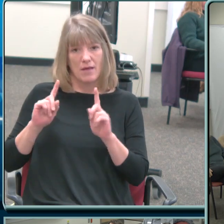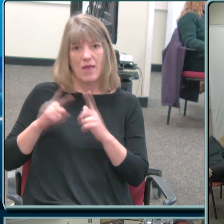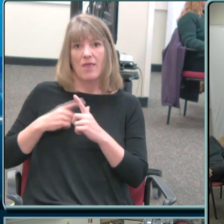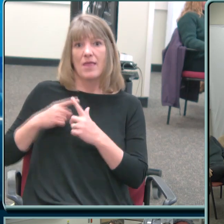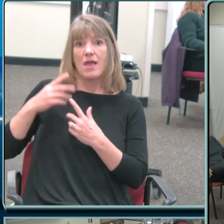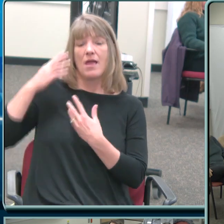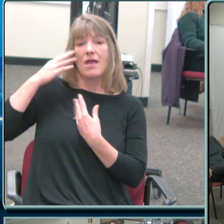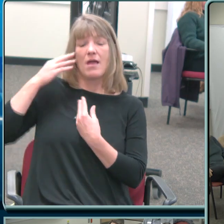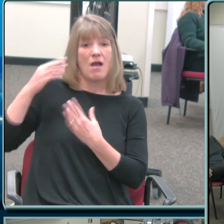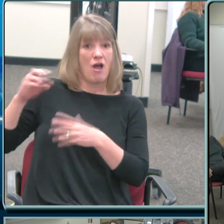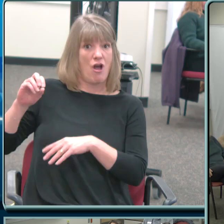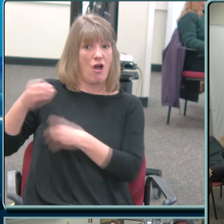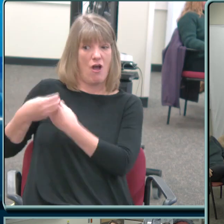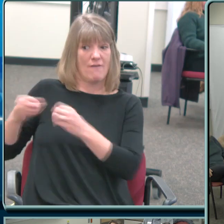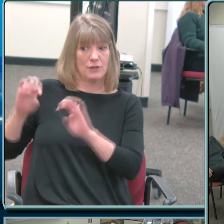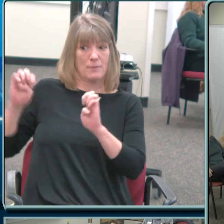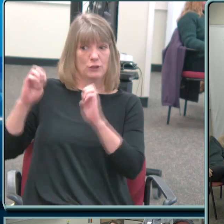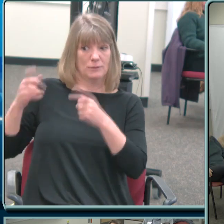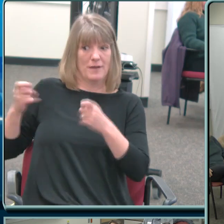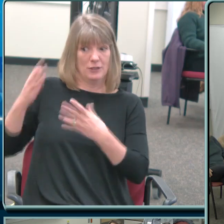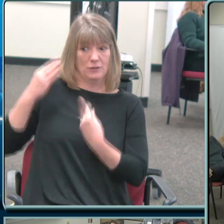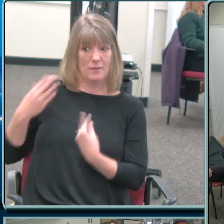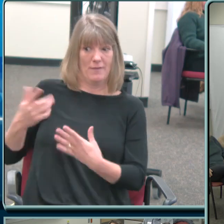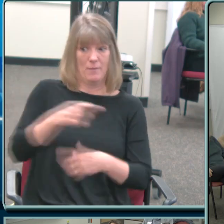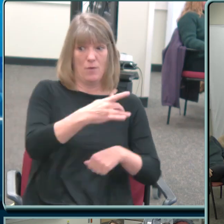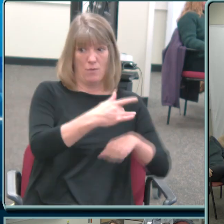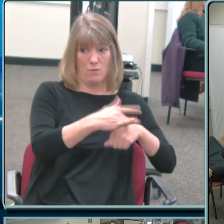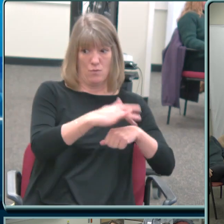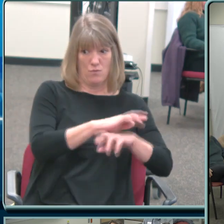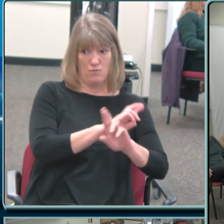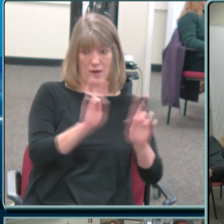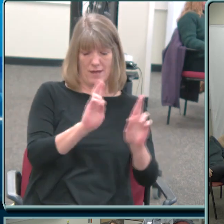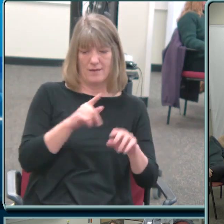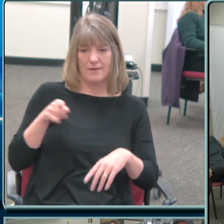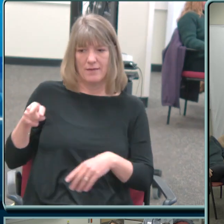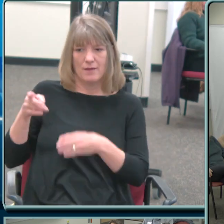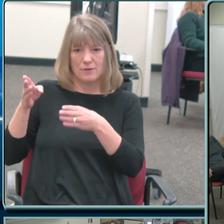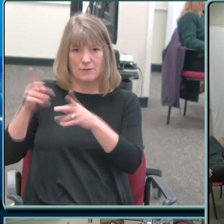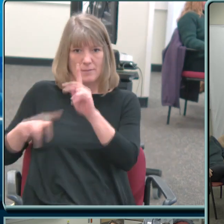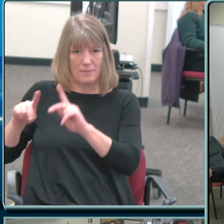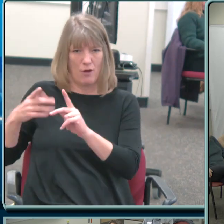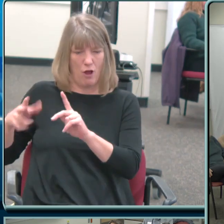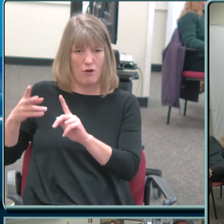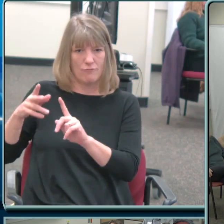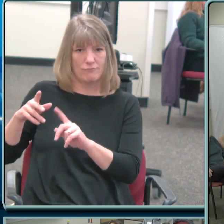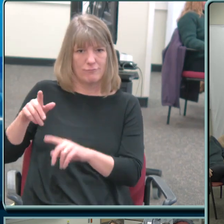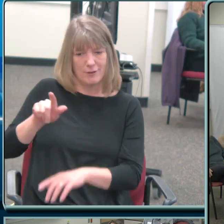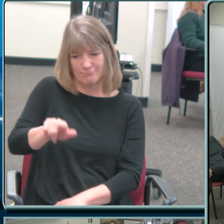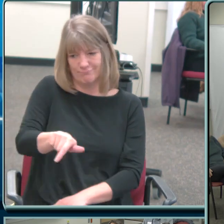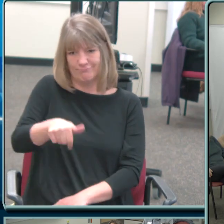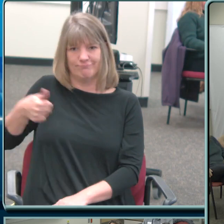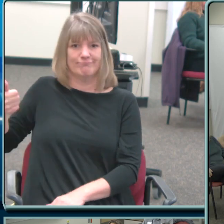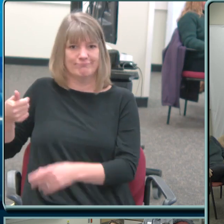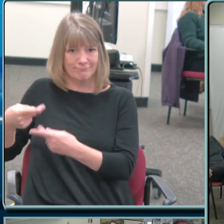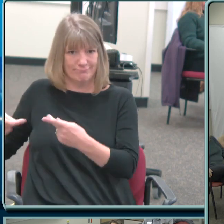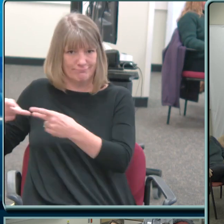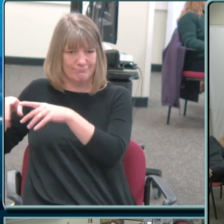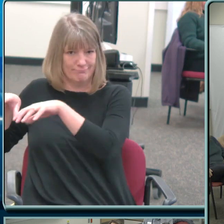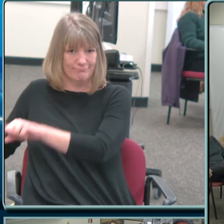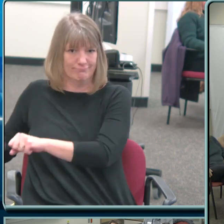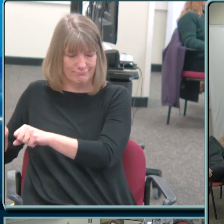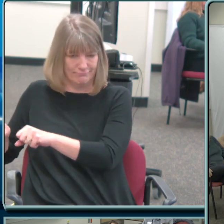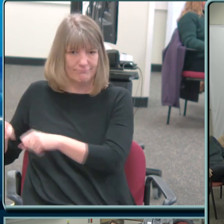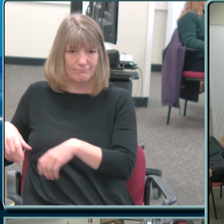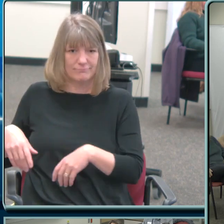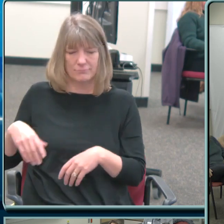Office of Emergency Management know that the rooms were available, the individuals had found alternate locations. So this all did